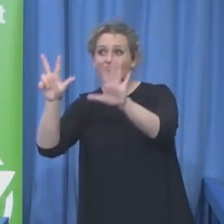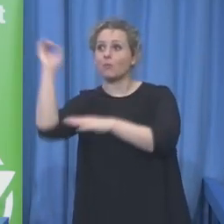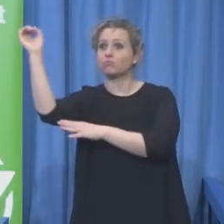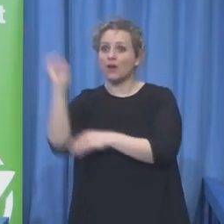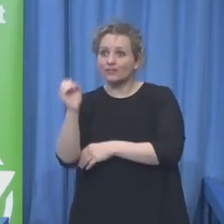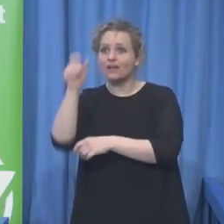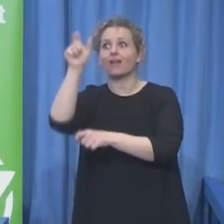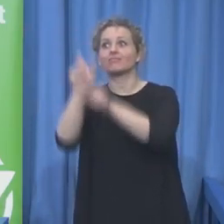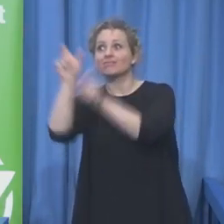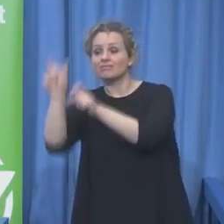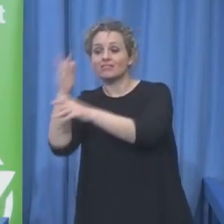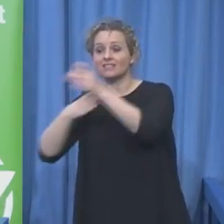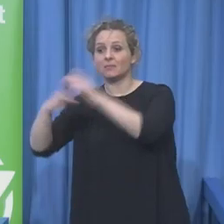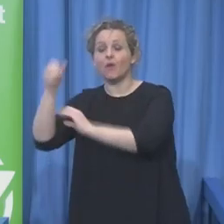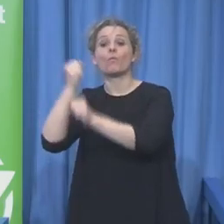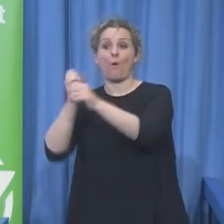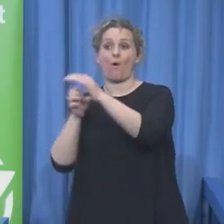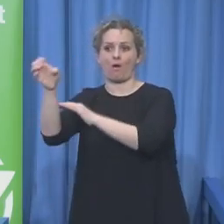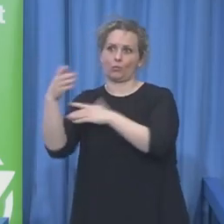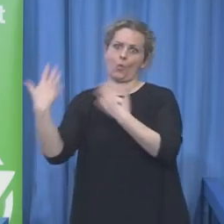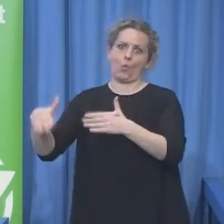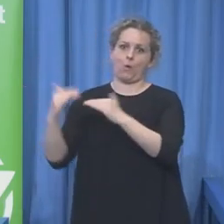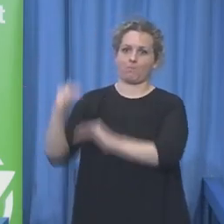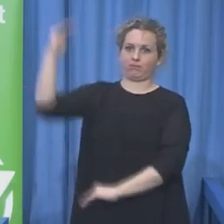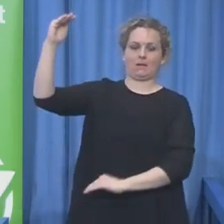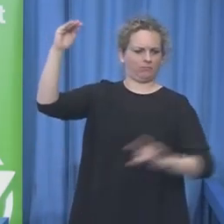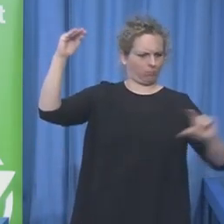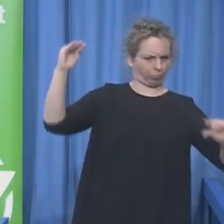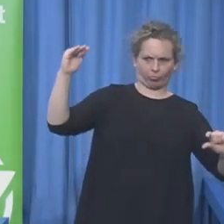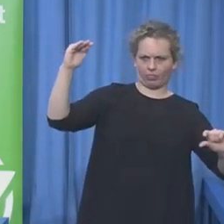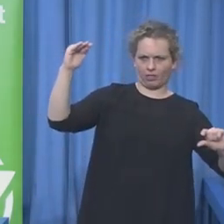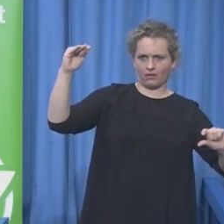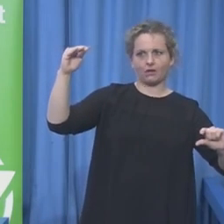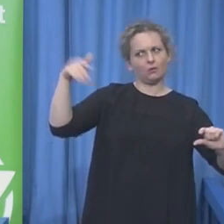figures will change. Mm-hmm. Thank you.